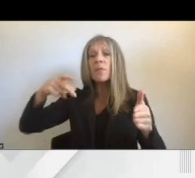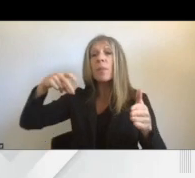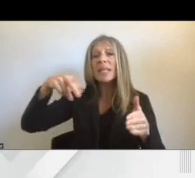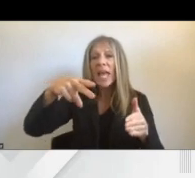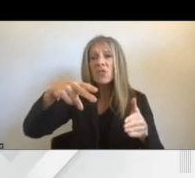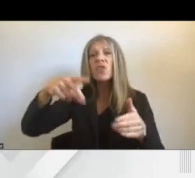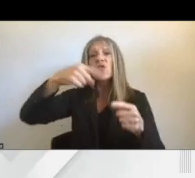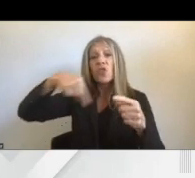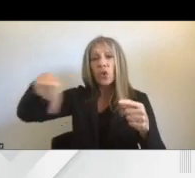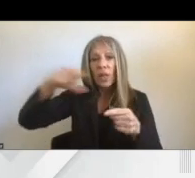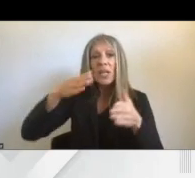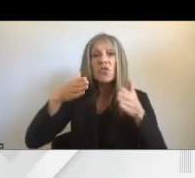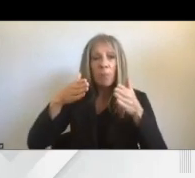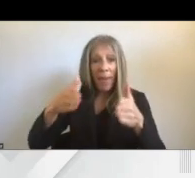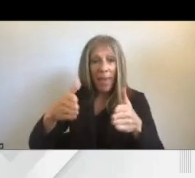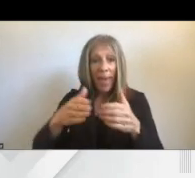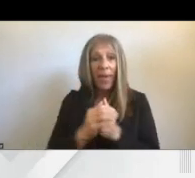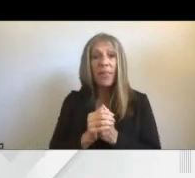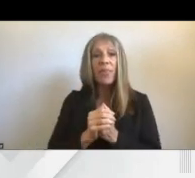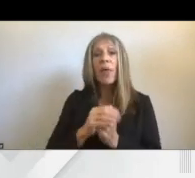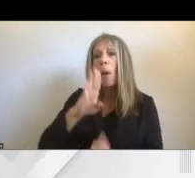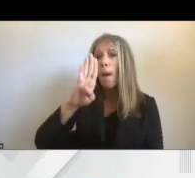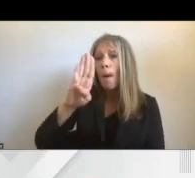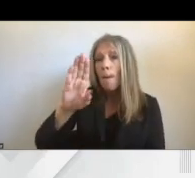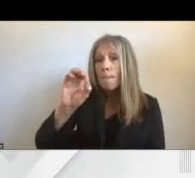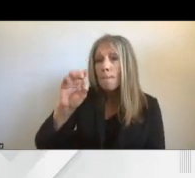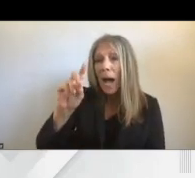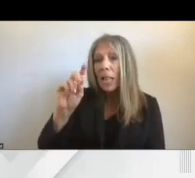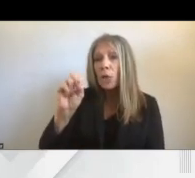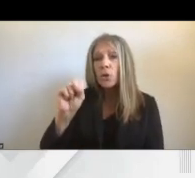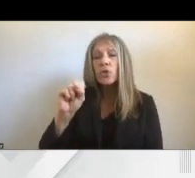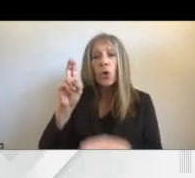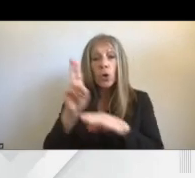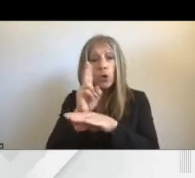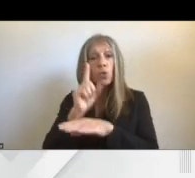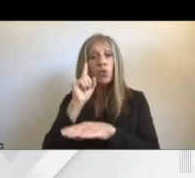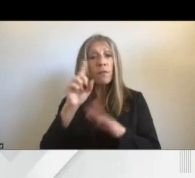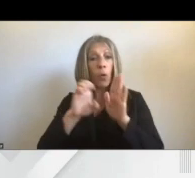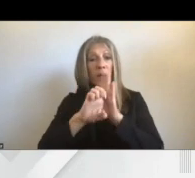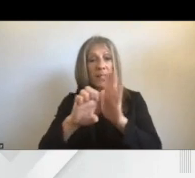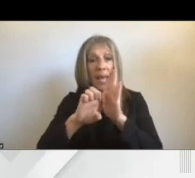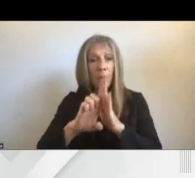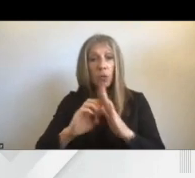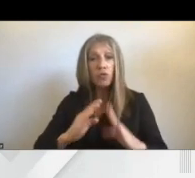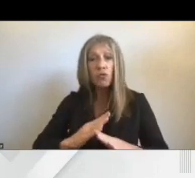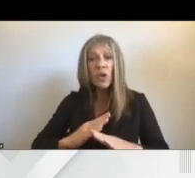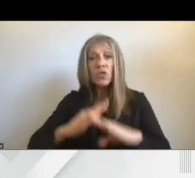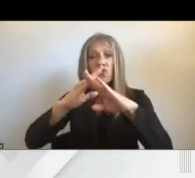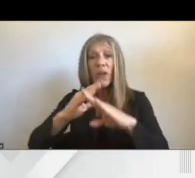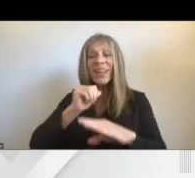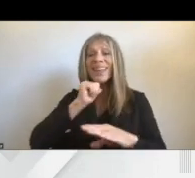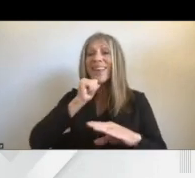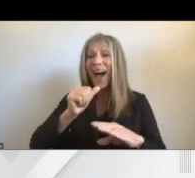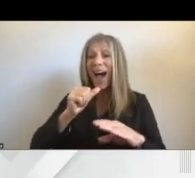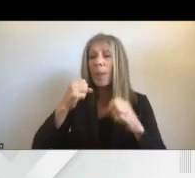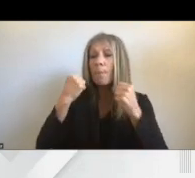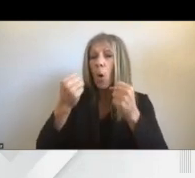path. Where bollards are used on the shared use path, for example, to restrict